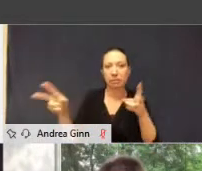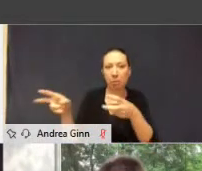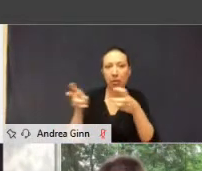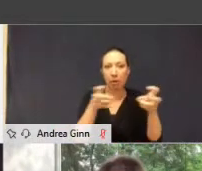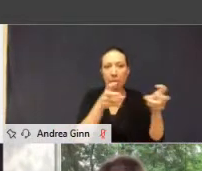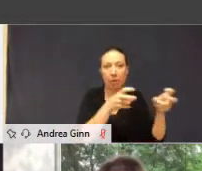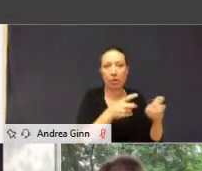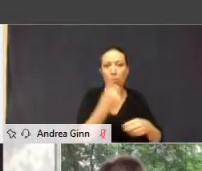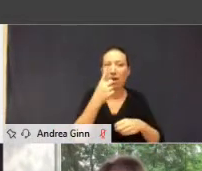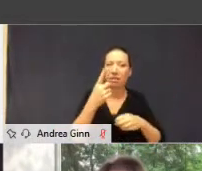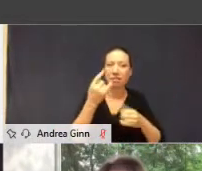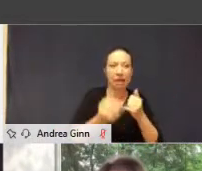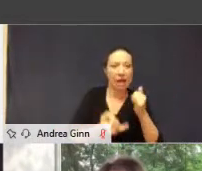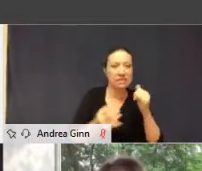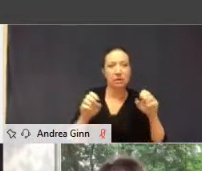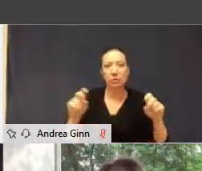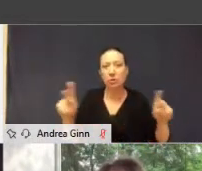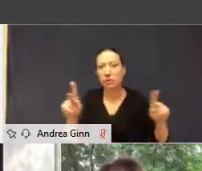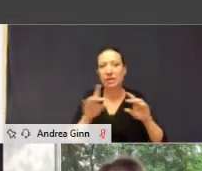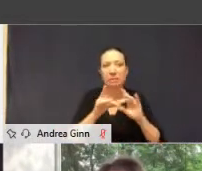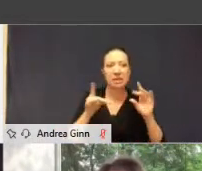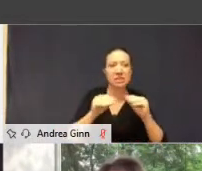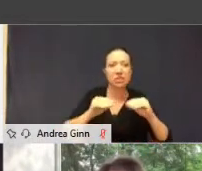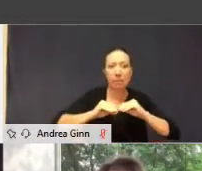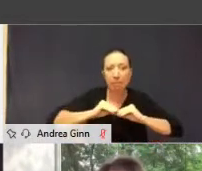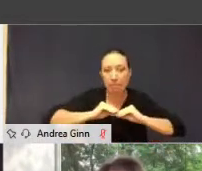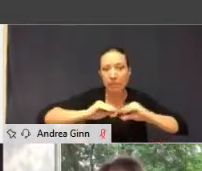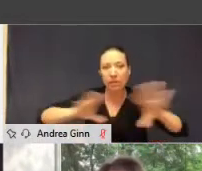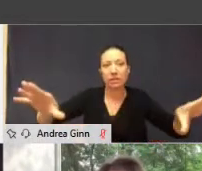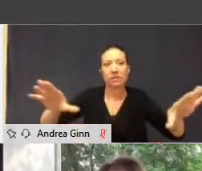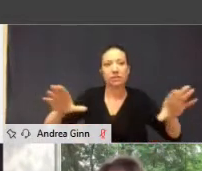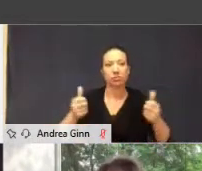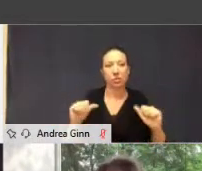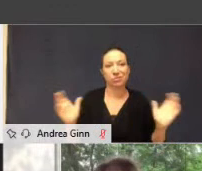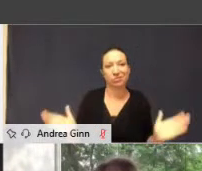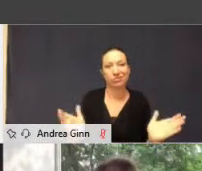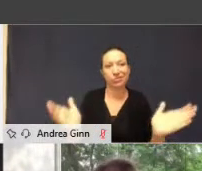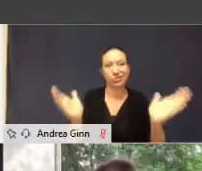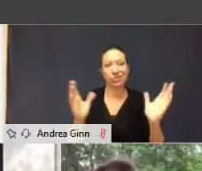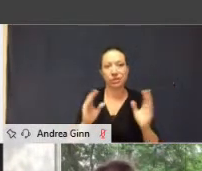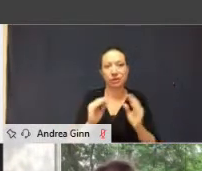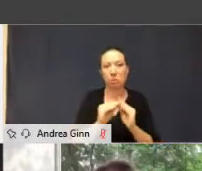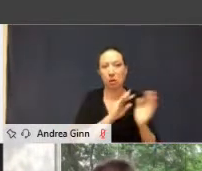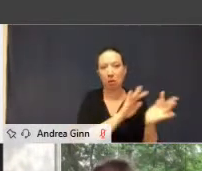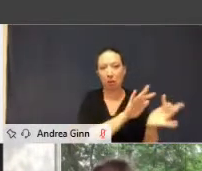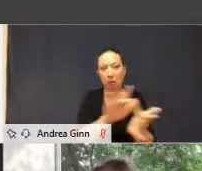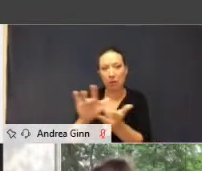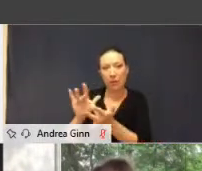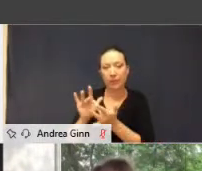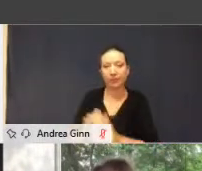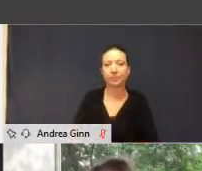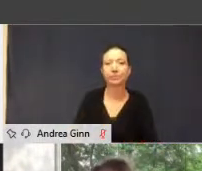chance message out there. So to get the word out even further to